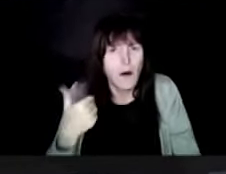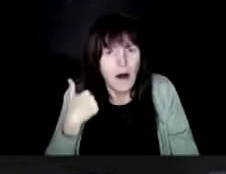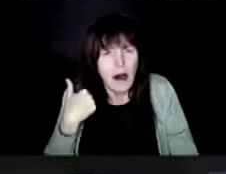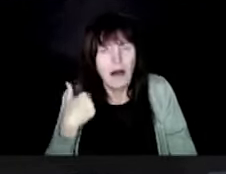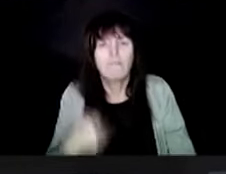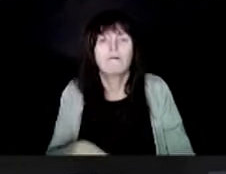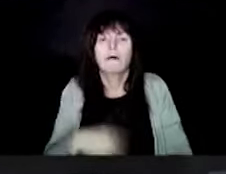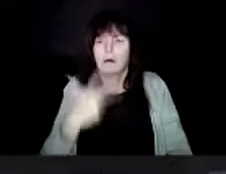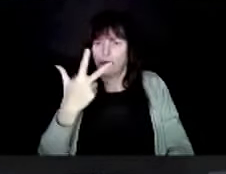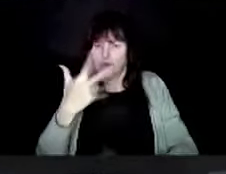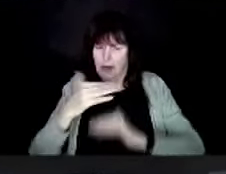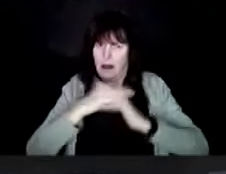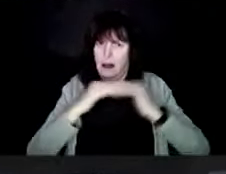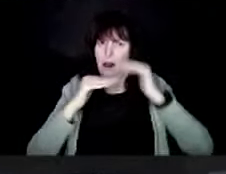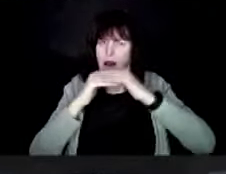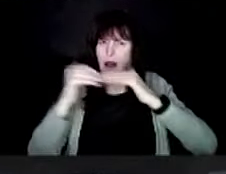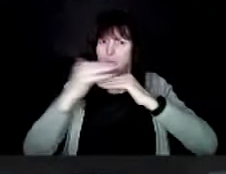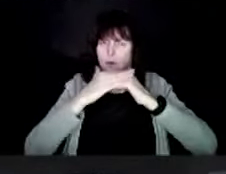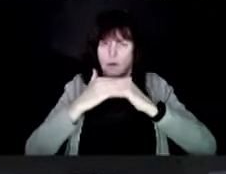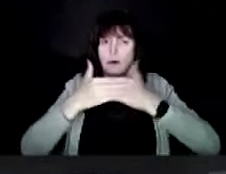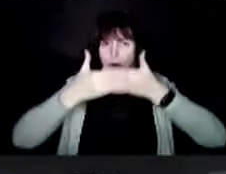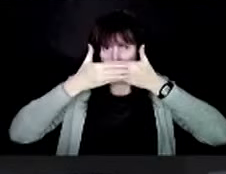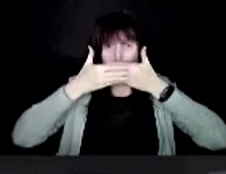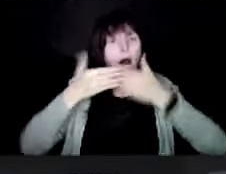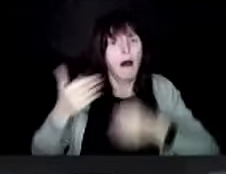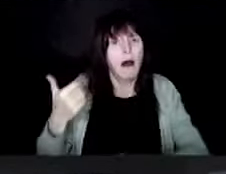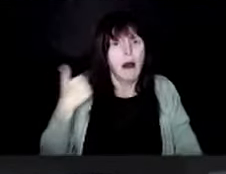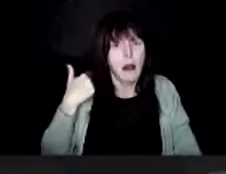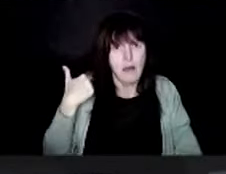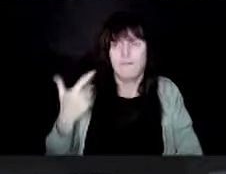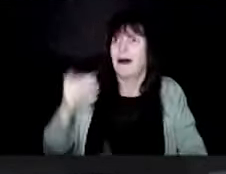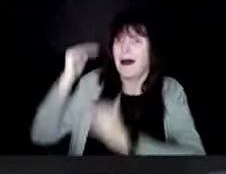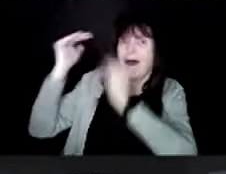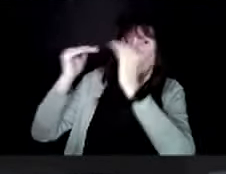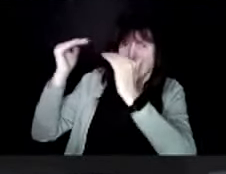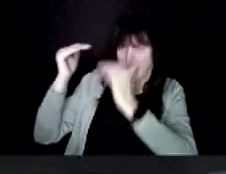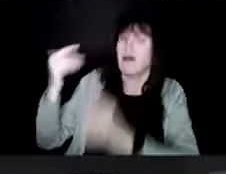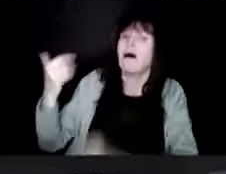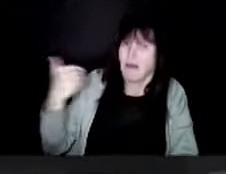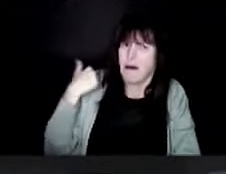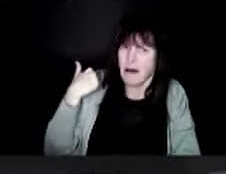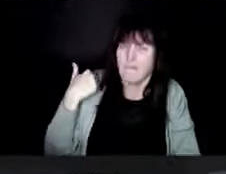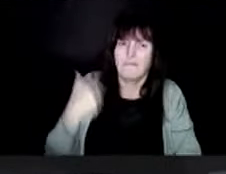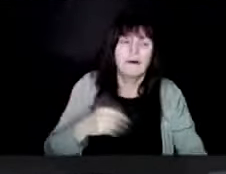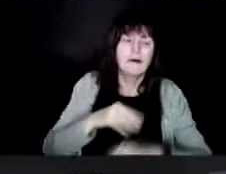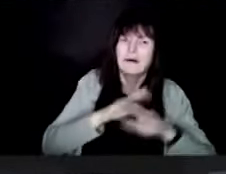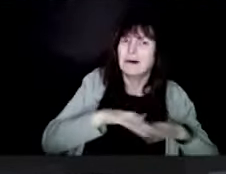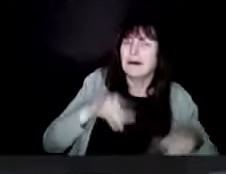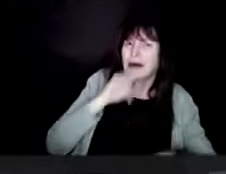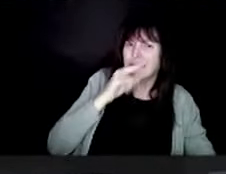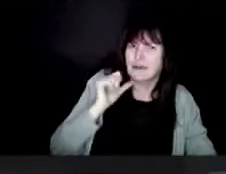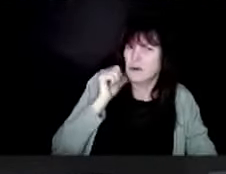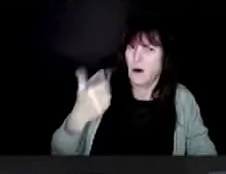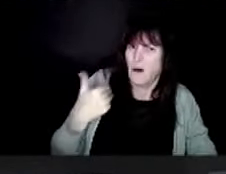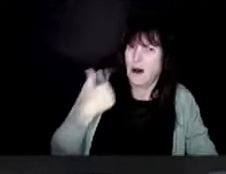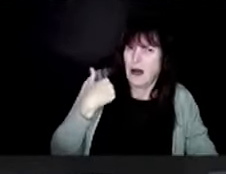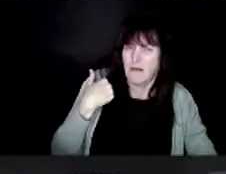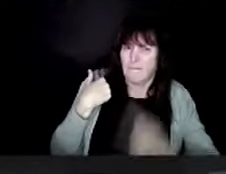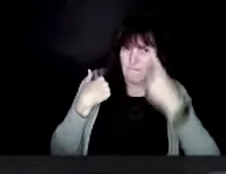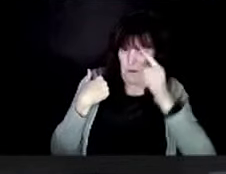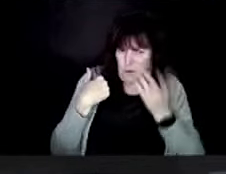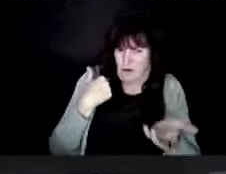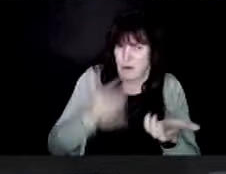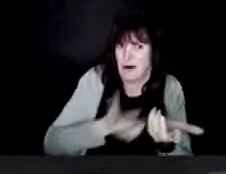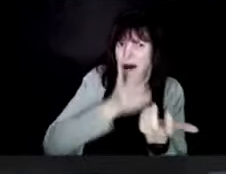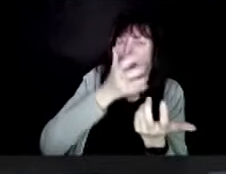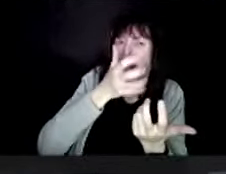Follow up? Thank you. And a lot of people are wondering about boosters for the 12 plus population. I